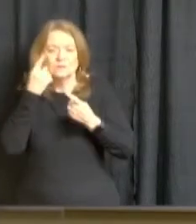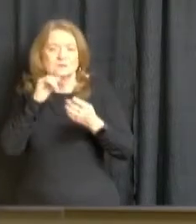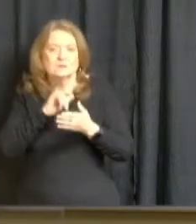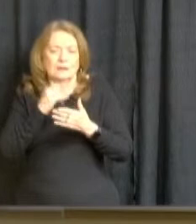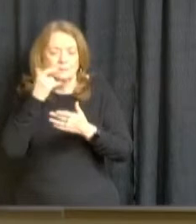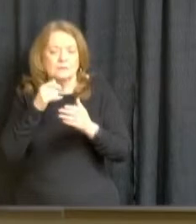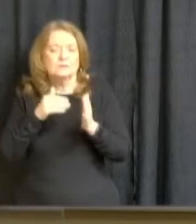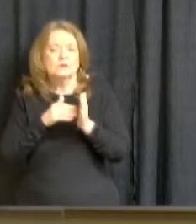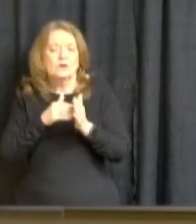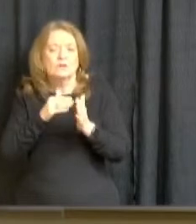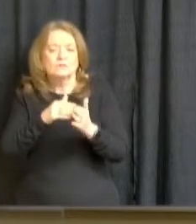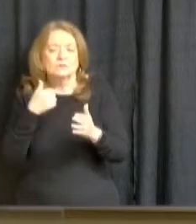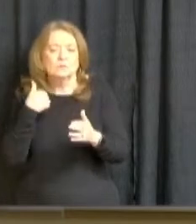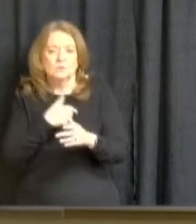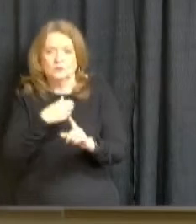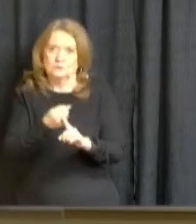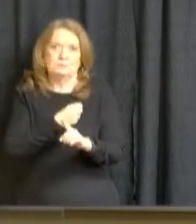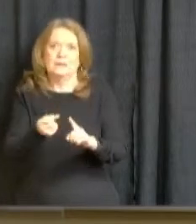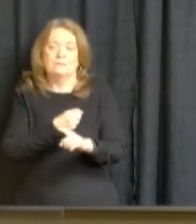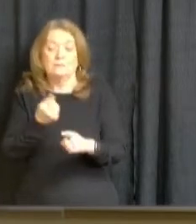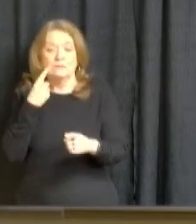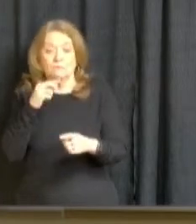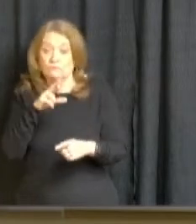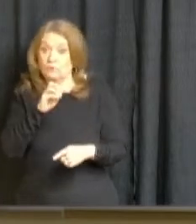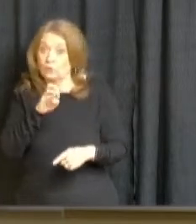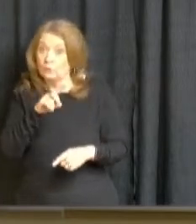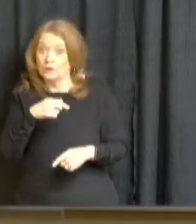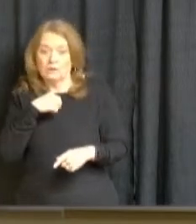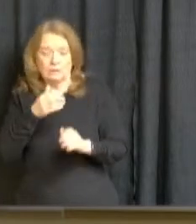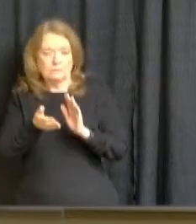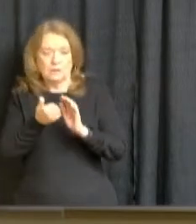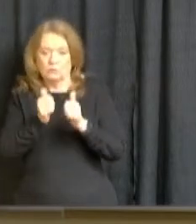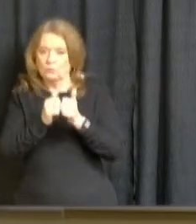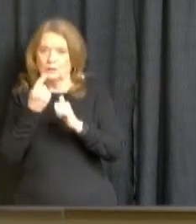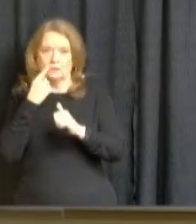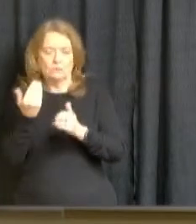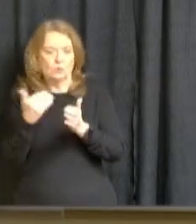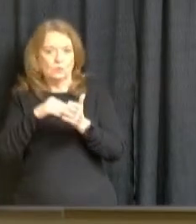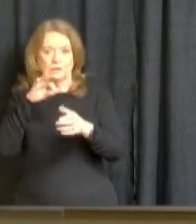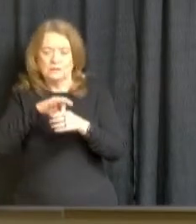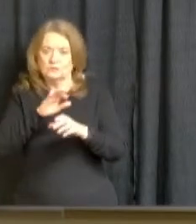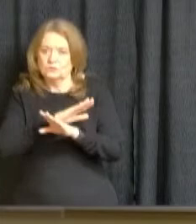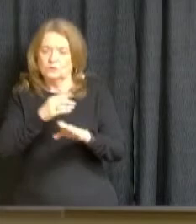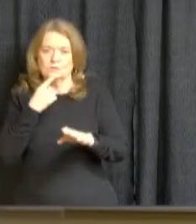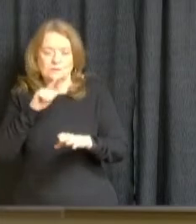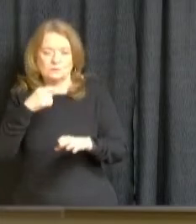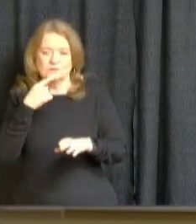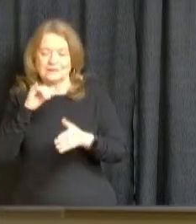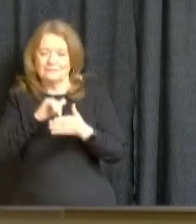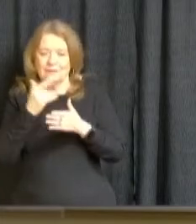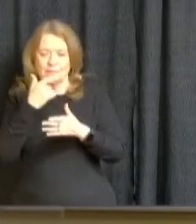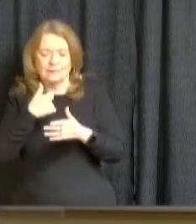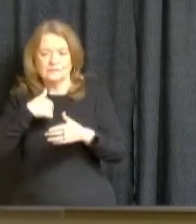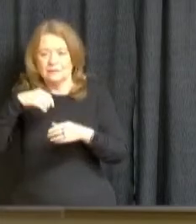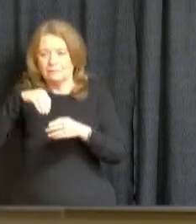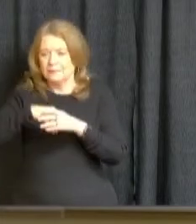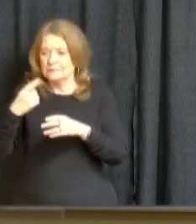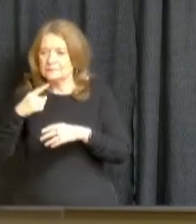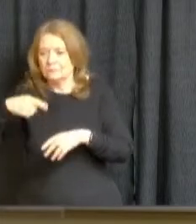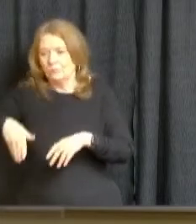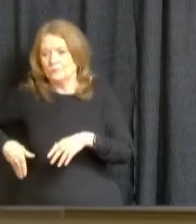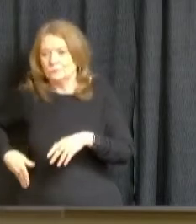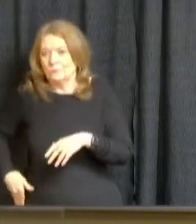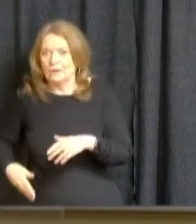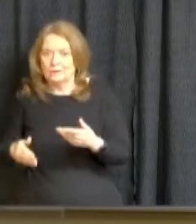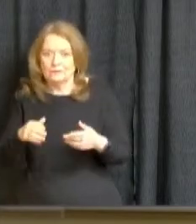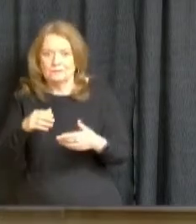because a lot of times we beat them up. And just for the record, I'm not running for reelection, so don't say that I'm just saying this because I'm in someone's pocket. No one gives me